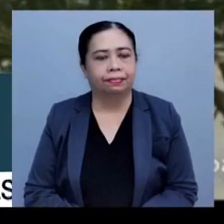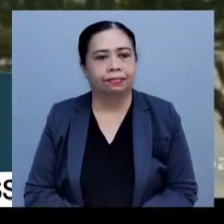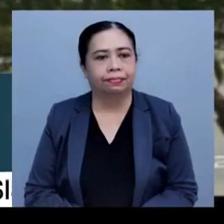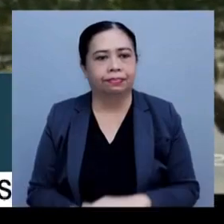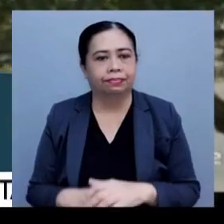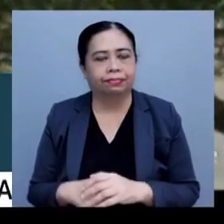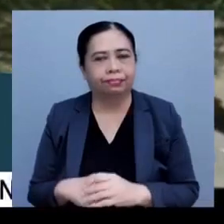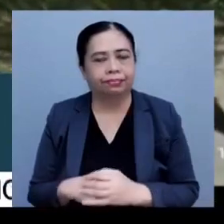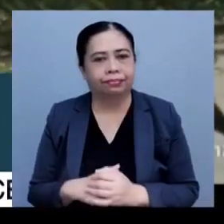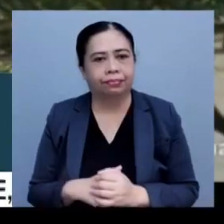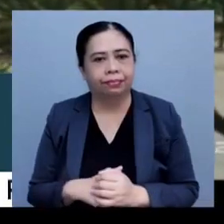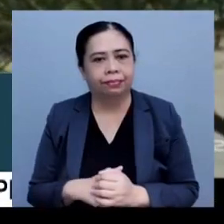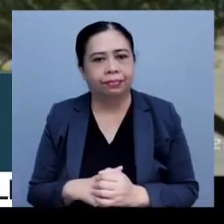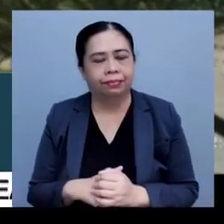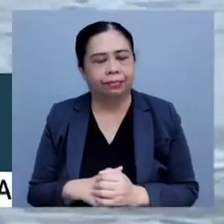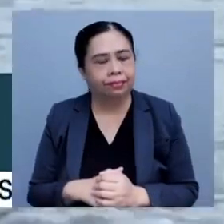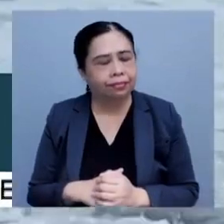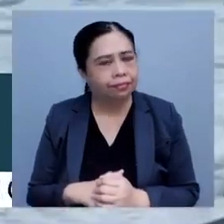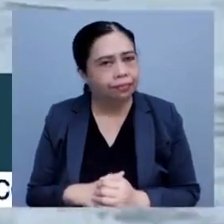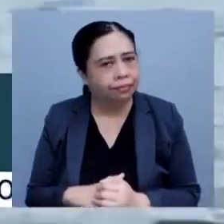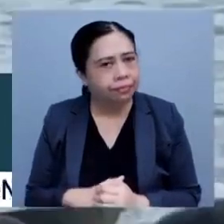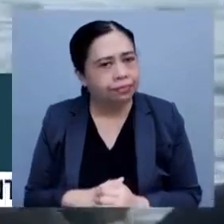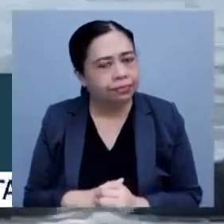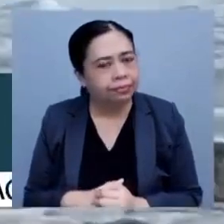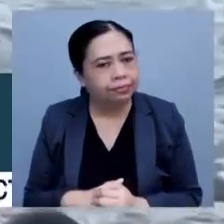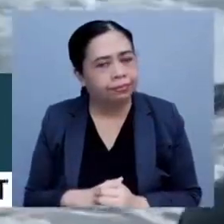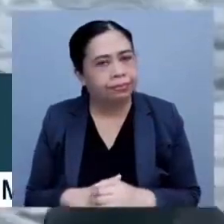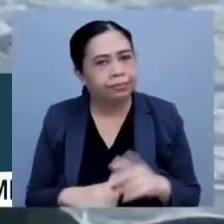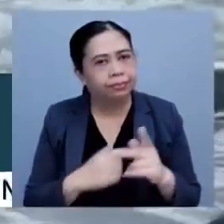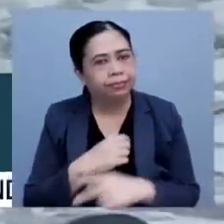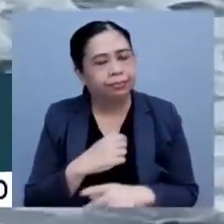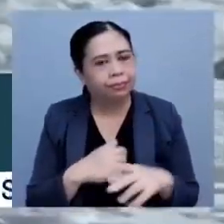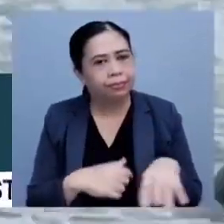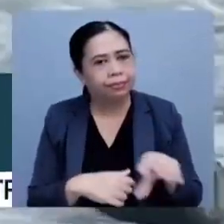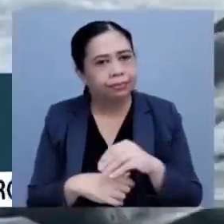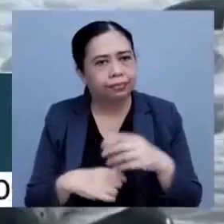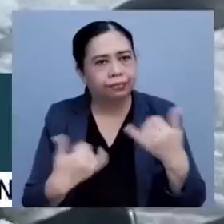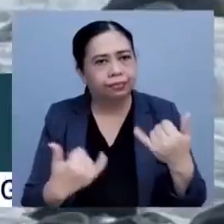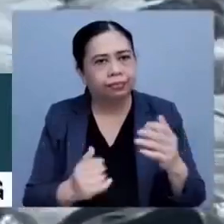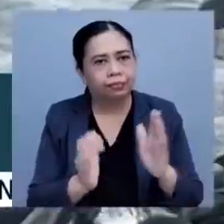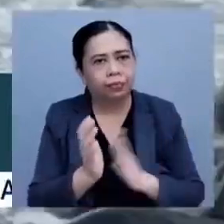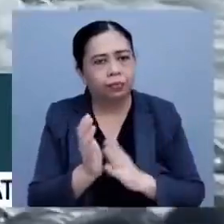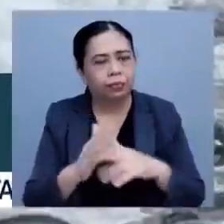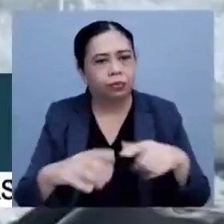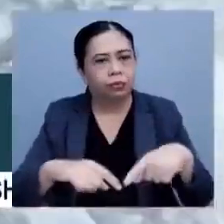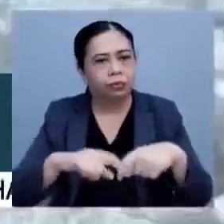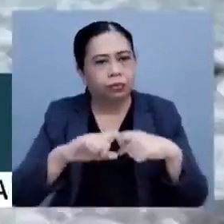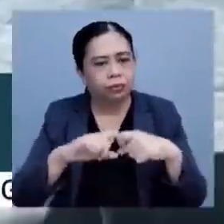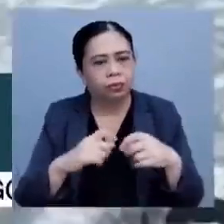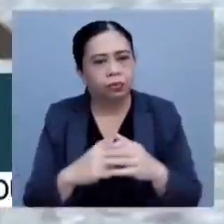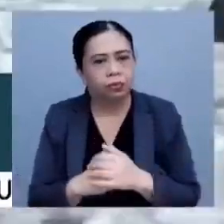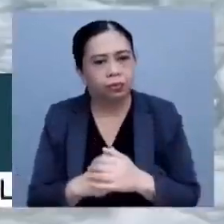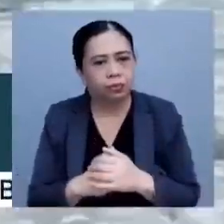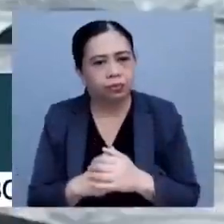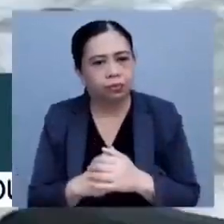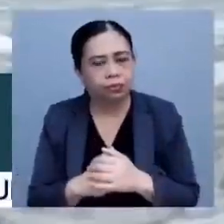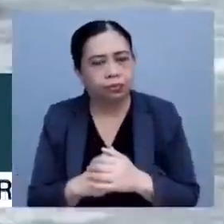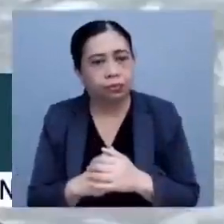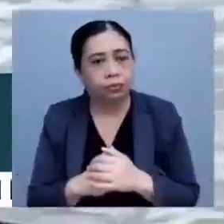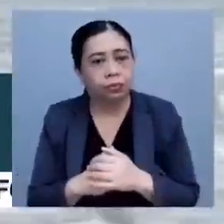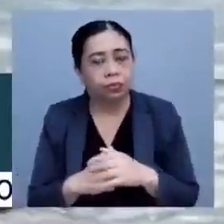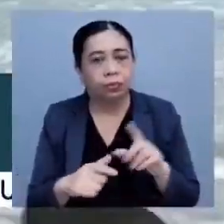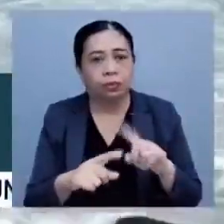and public schools in the entire province of Cagayan are suspended. Meanwhile, a video by Dennis Ballesteros